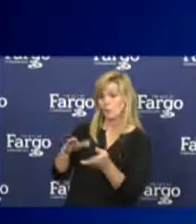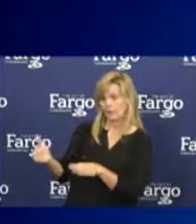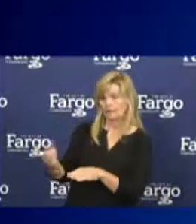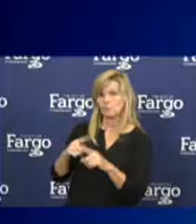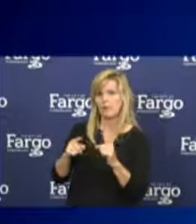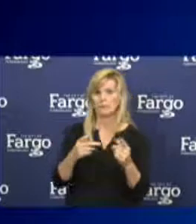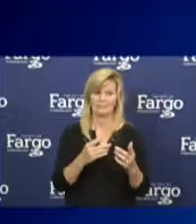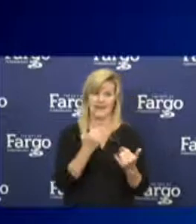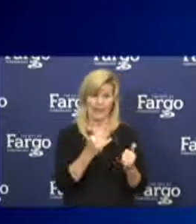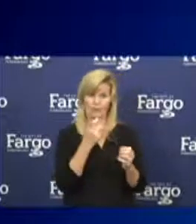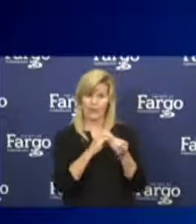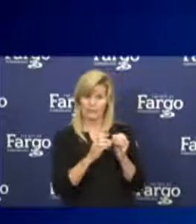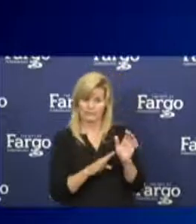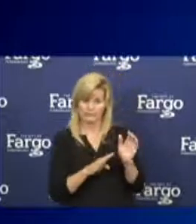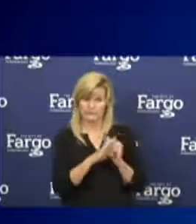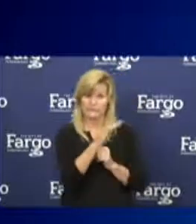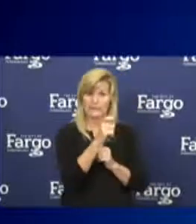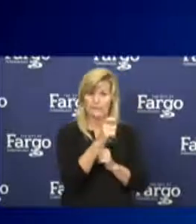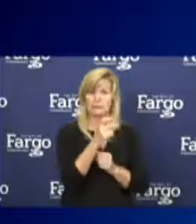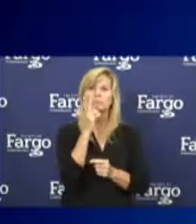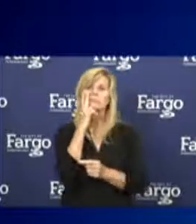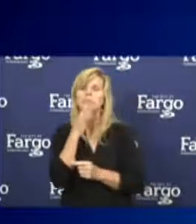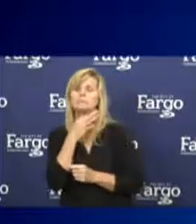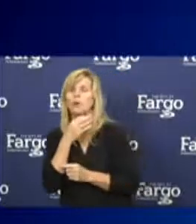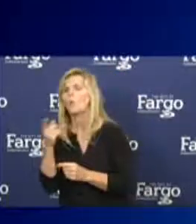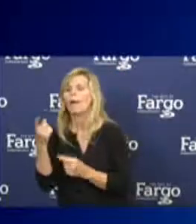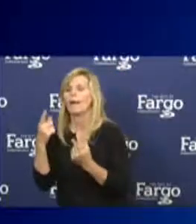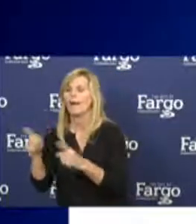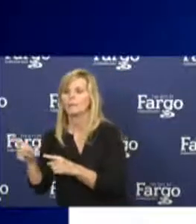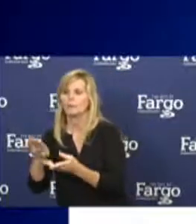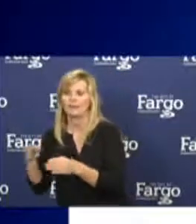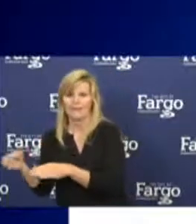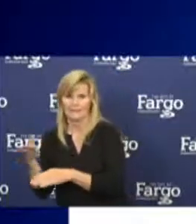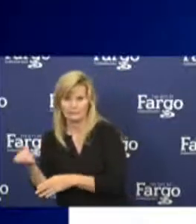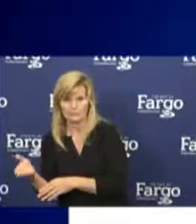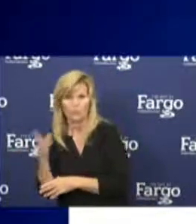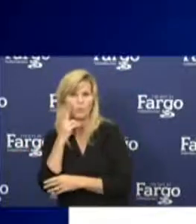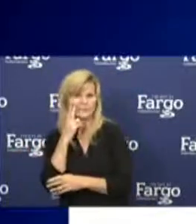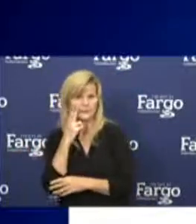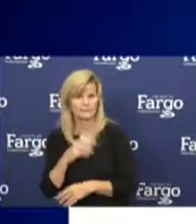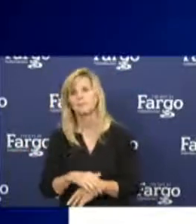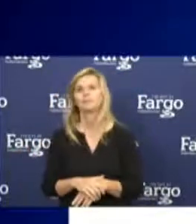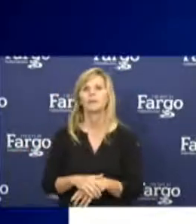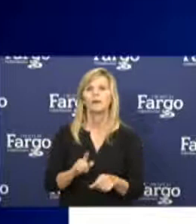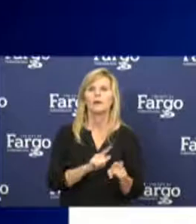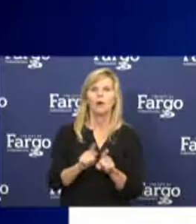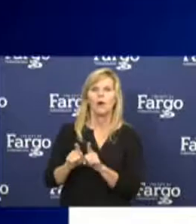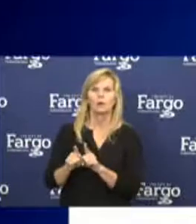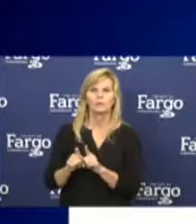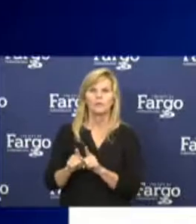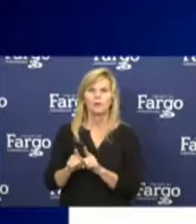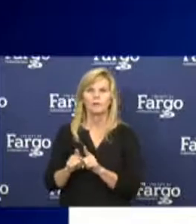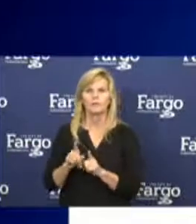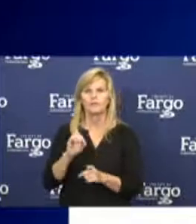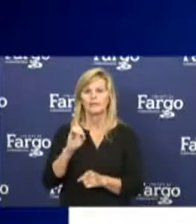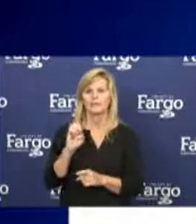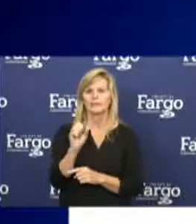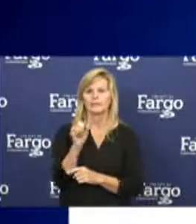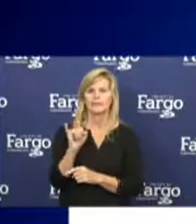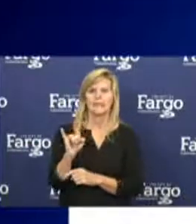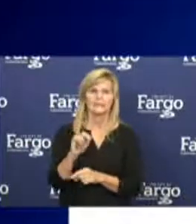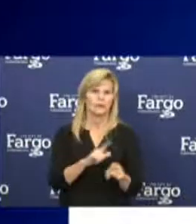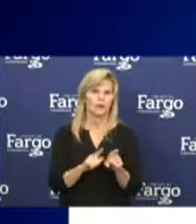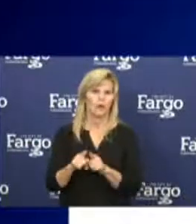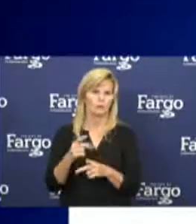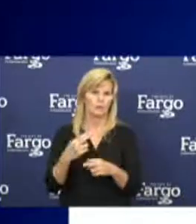4 weeks after increase in cases. So we're going to keep a close eye on that. And then DESI alluded to